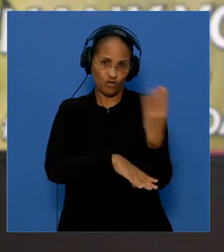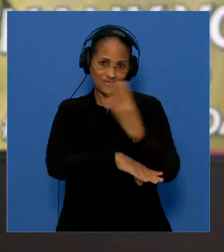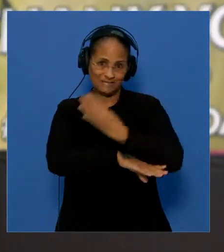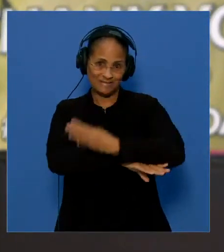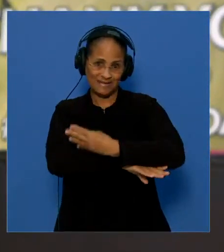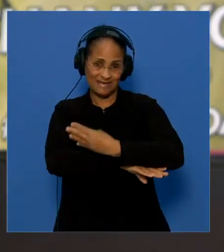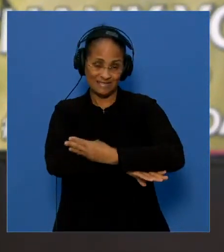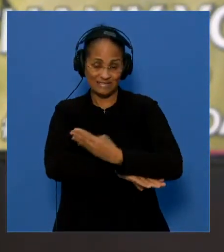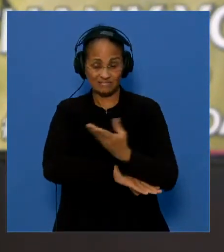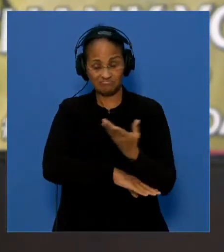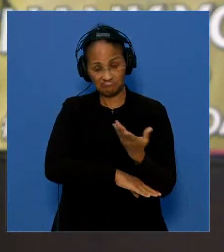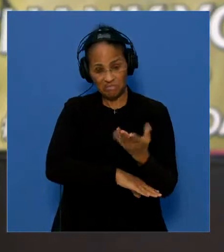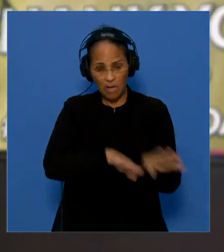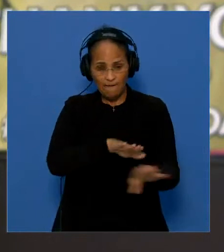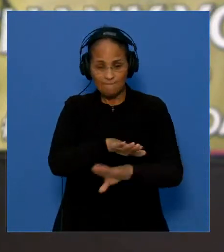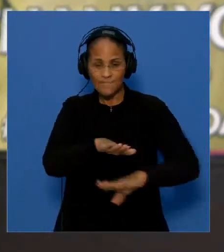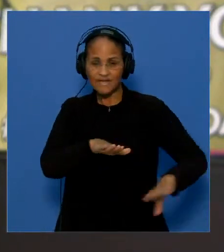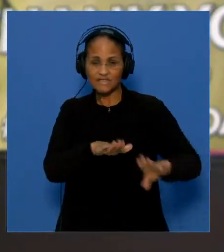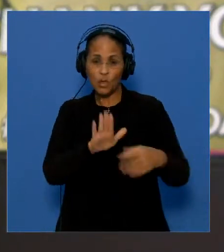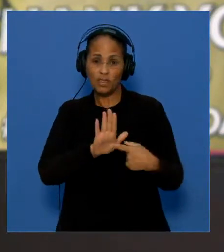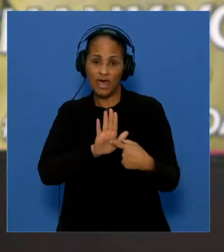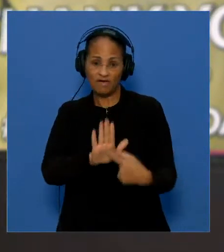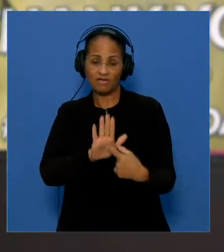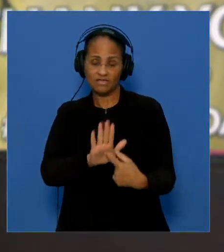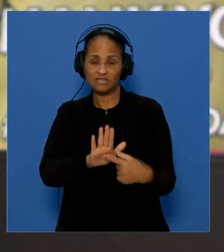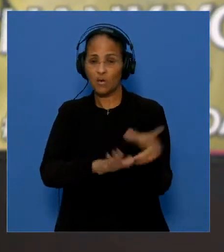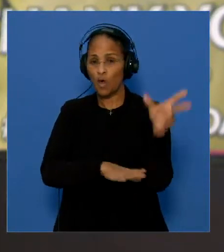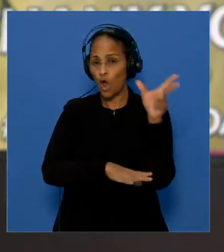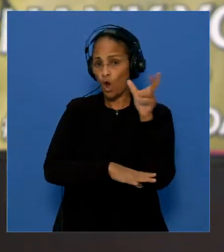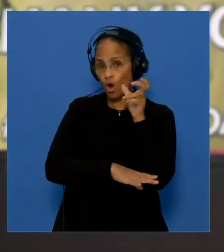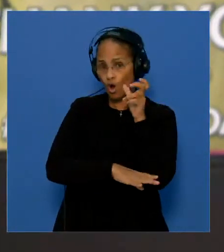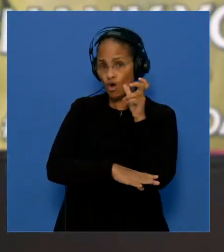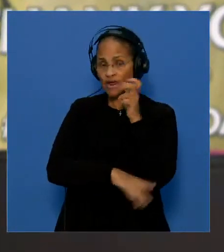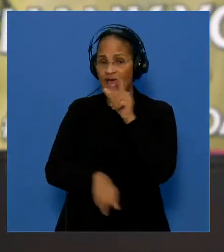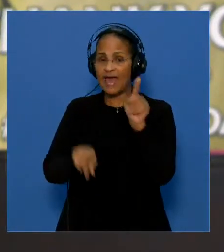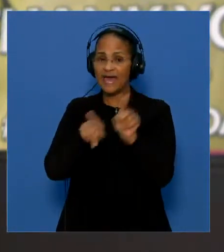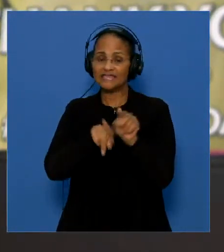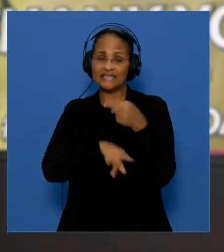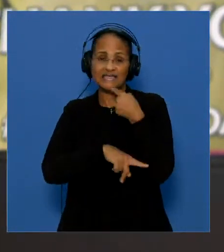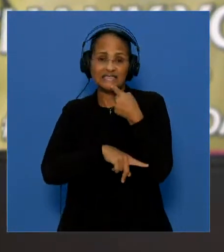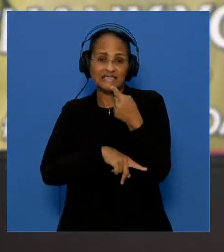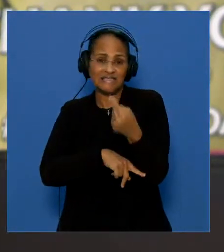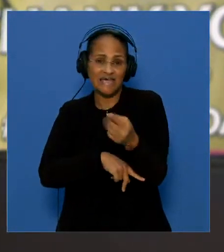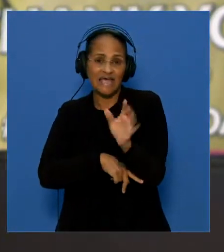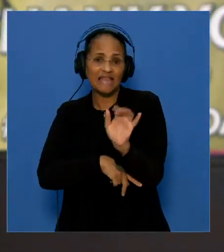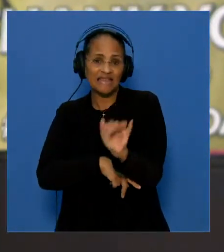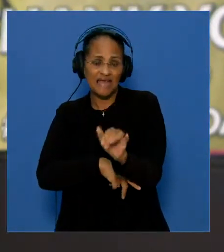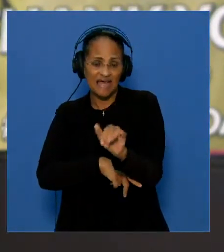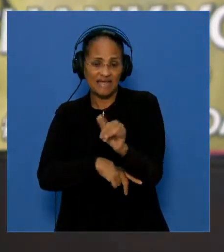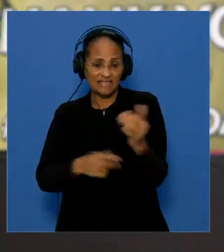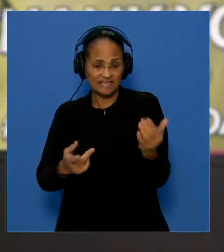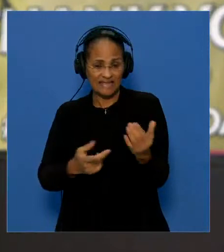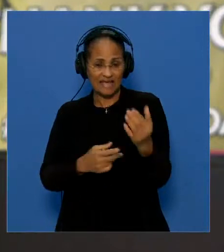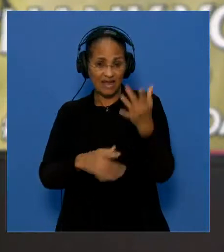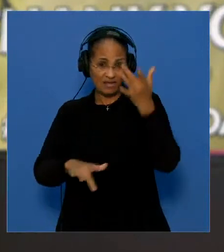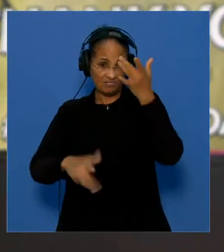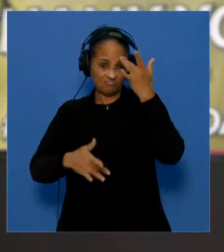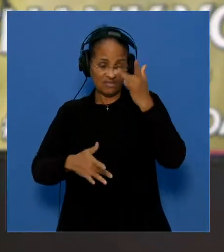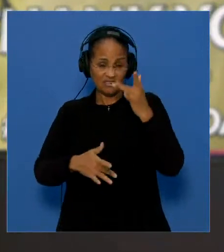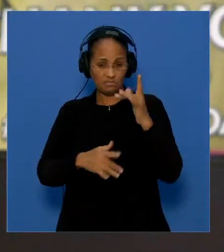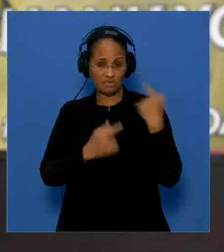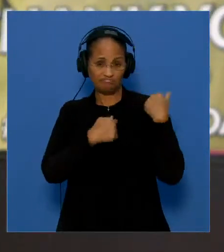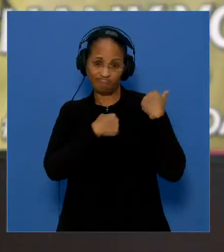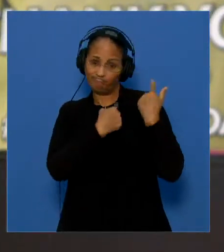is likely, based on the evidence that we've heard thus far, as I indicated, that variant has been around in the UK since September.